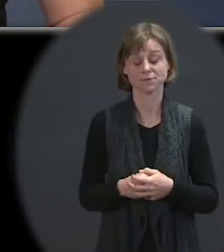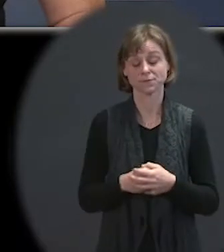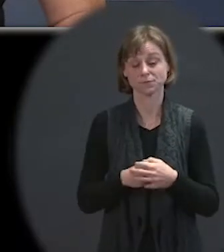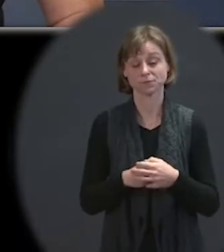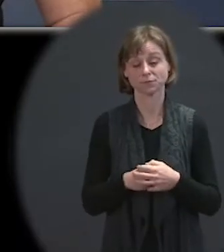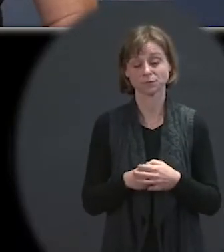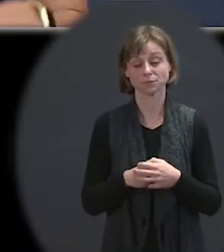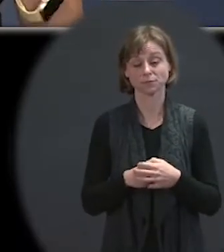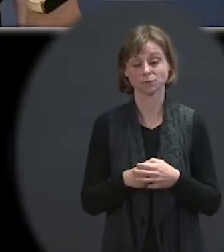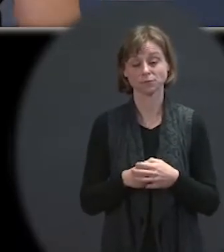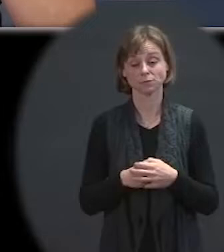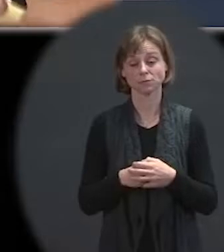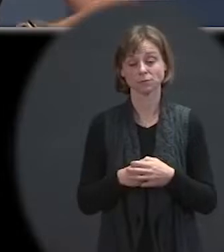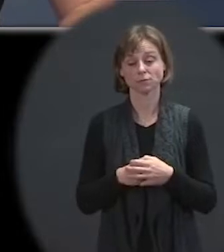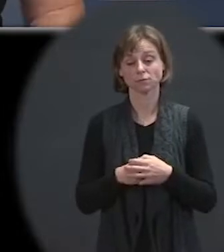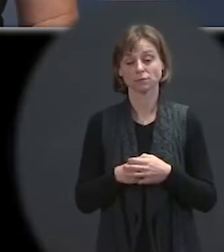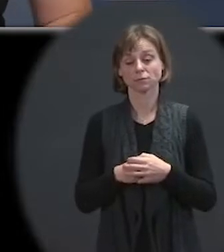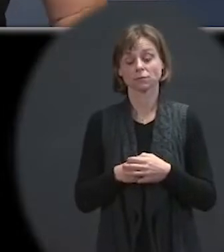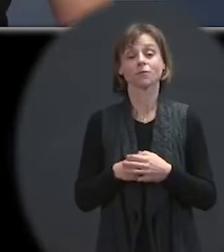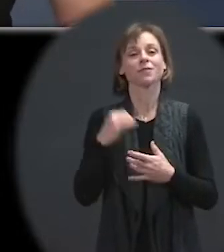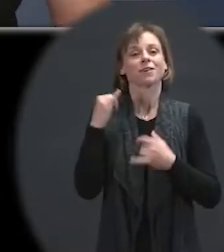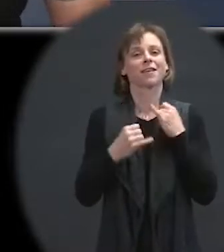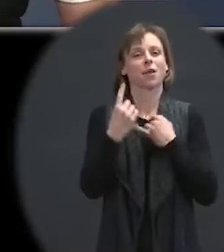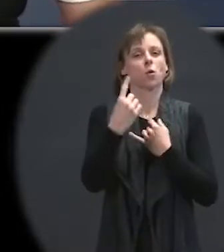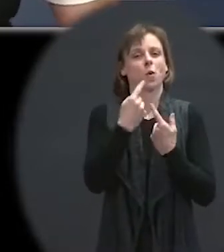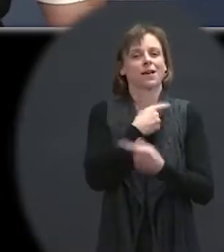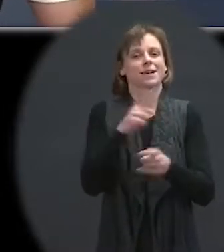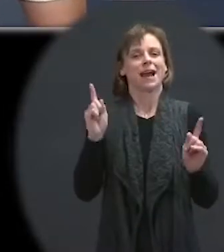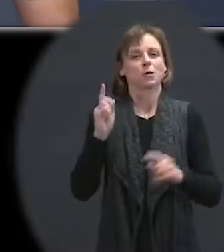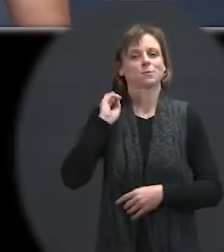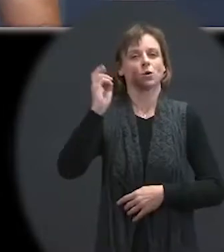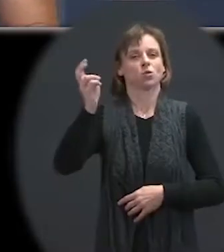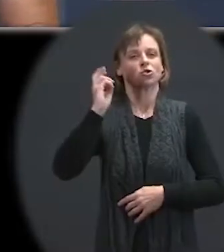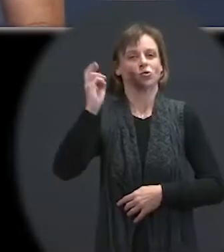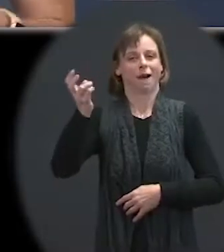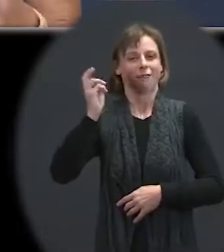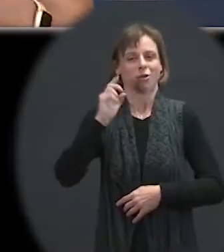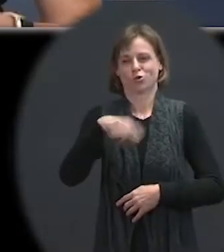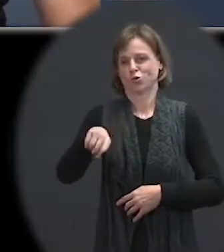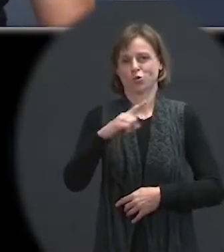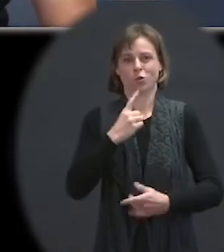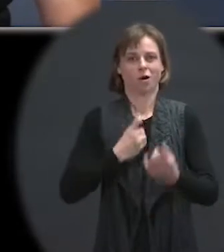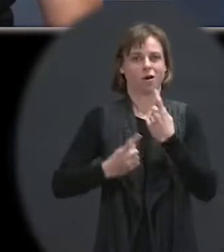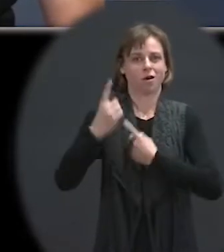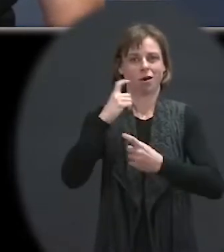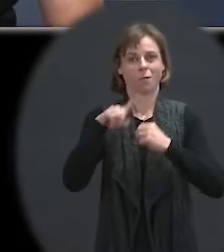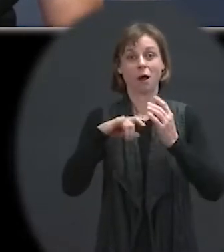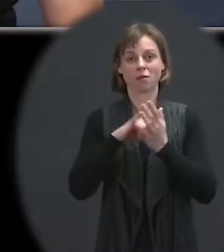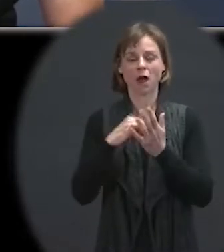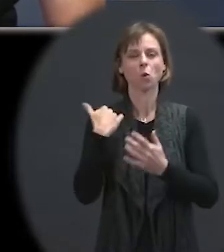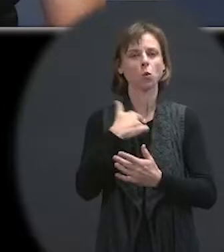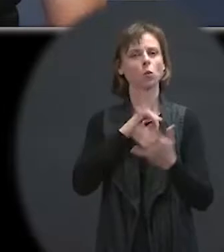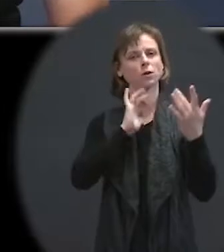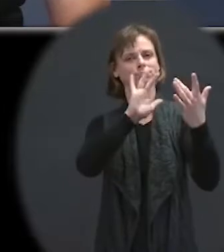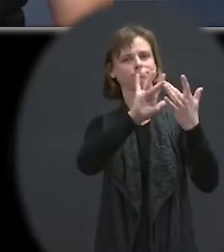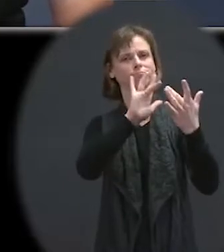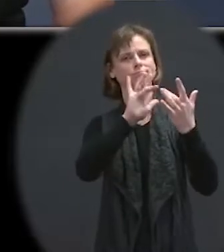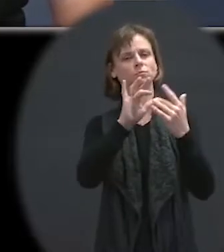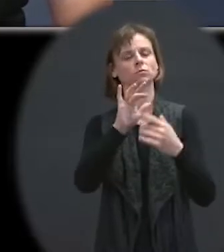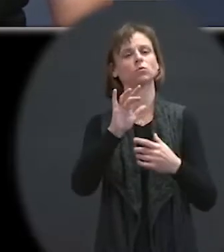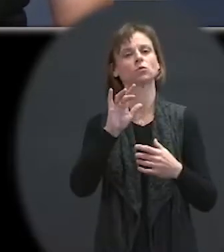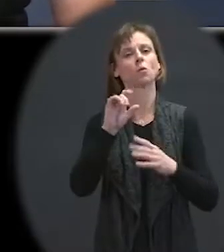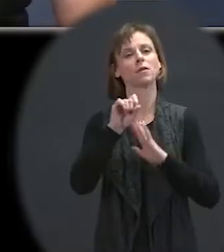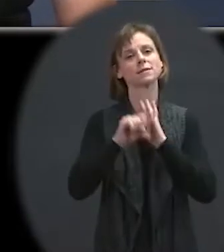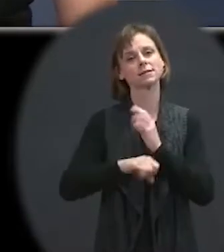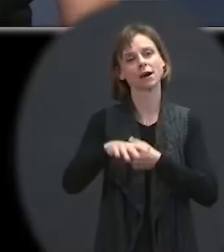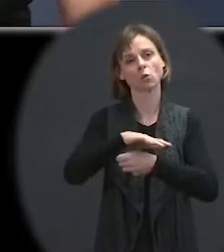I have one travel announcement, which you all have been asking about. We, of course, remain in close touch with state and local elected officials to